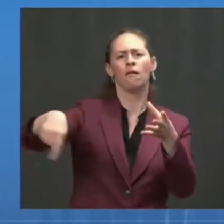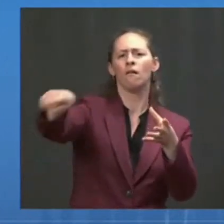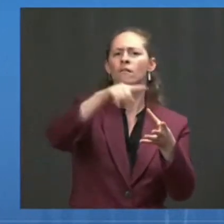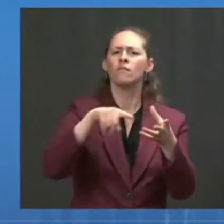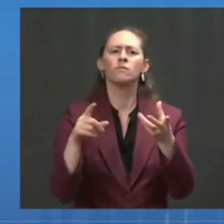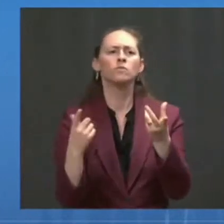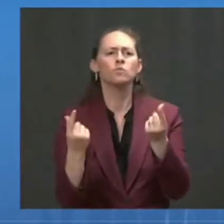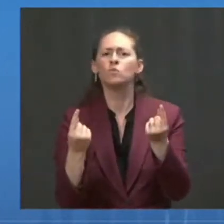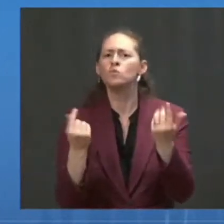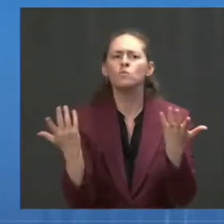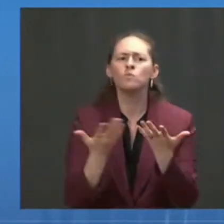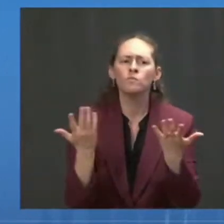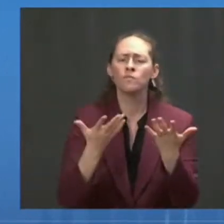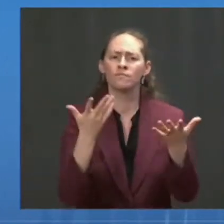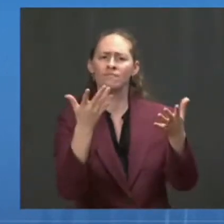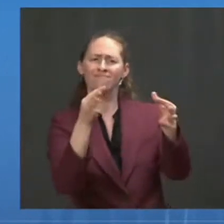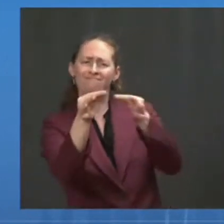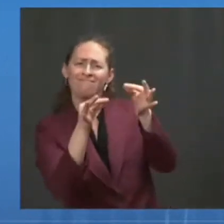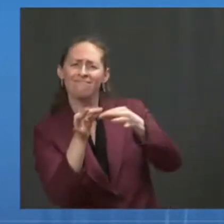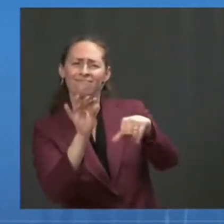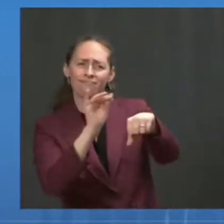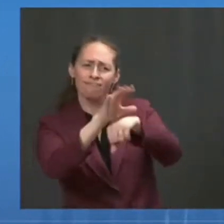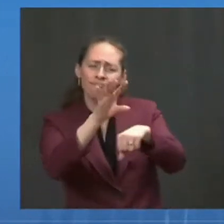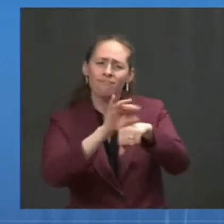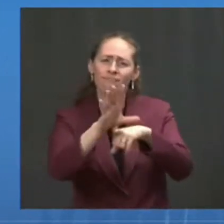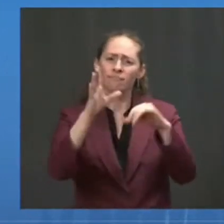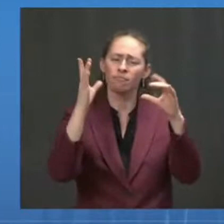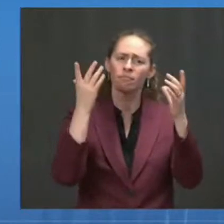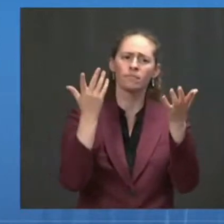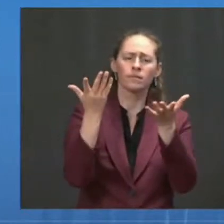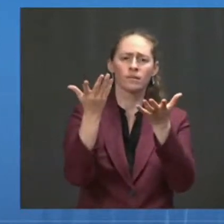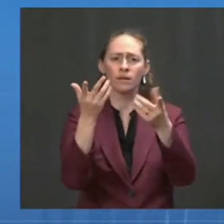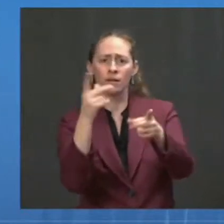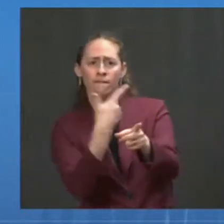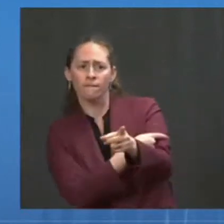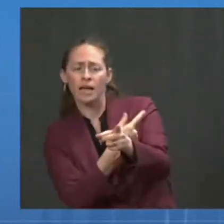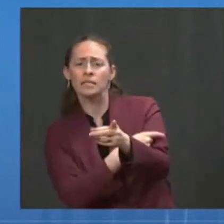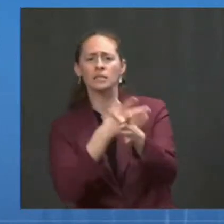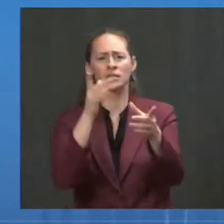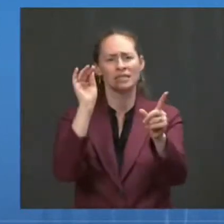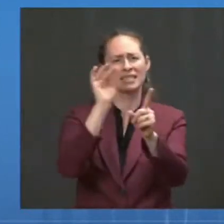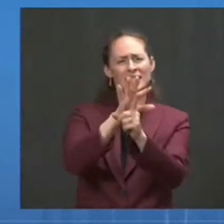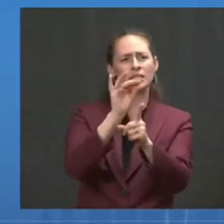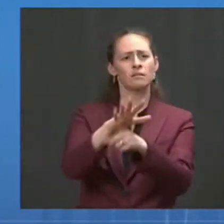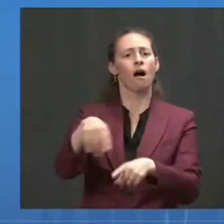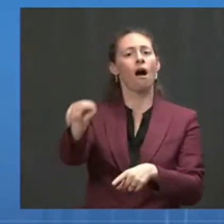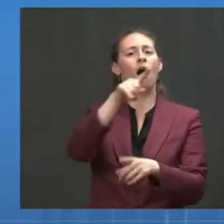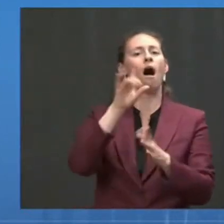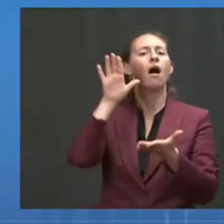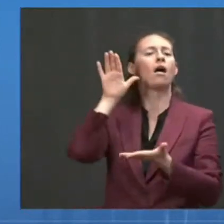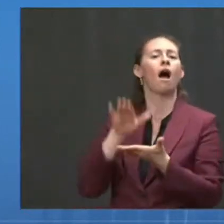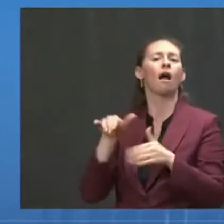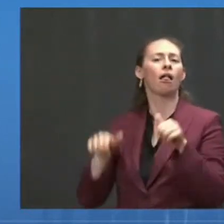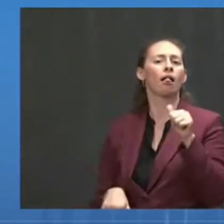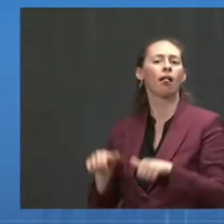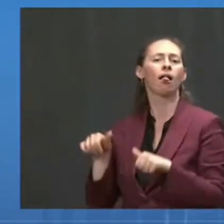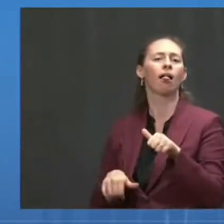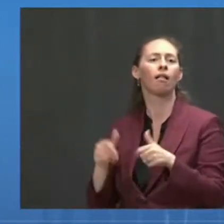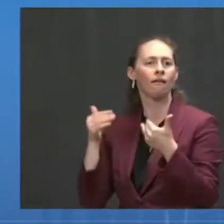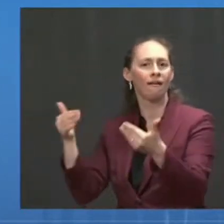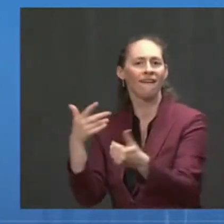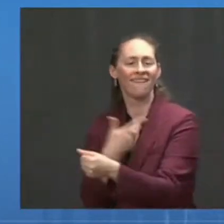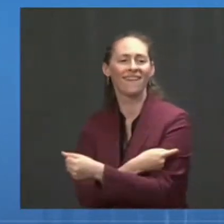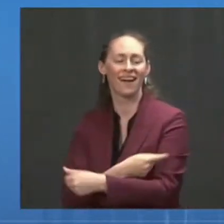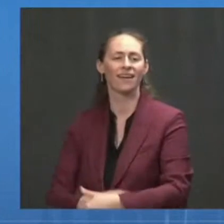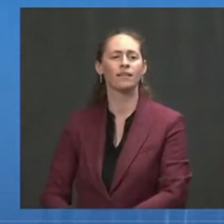confidence and vaccine access. This past week, the CDC officially launched the Partnering for Vaccine Equity program. That's